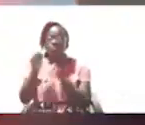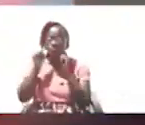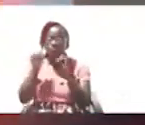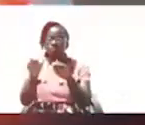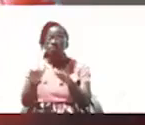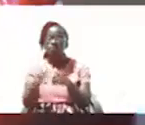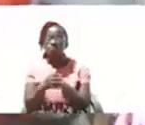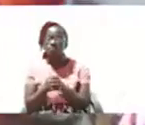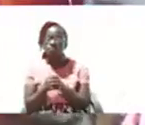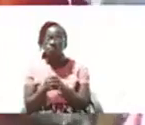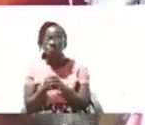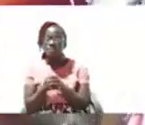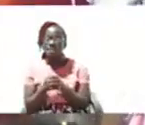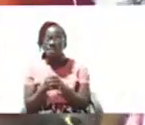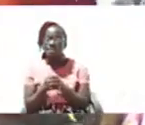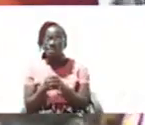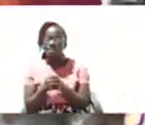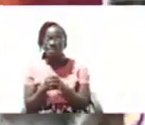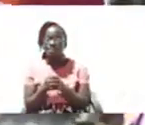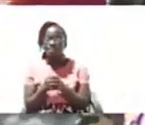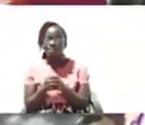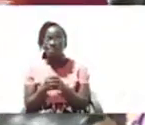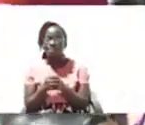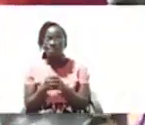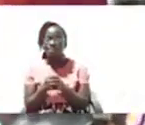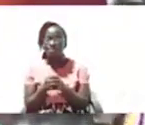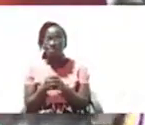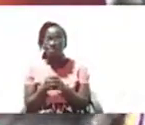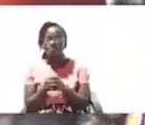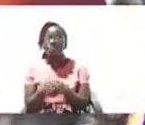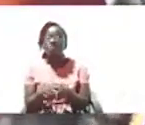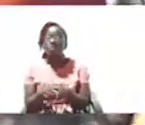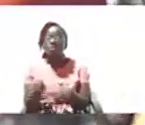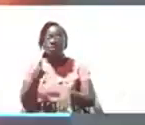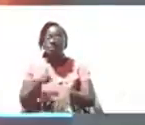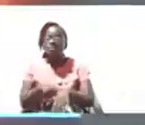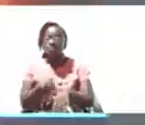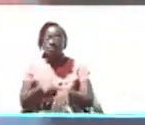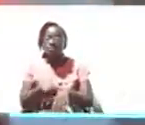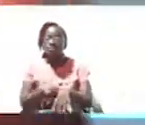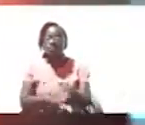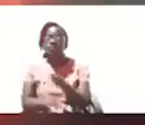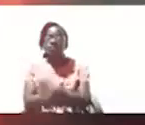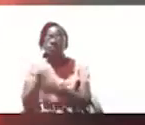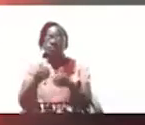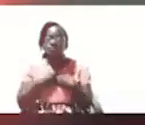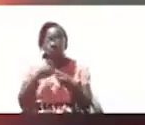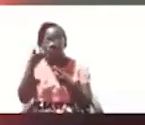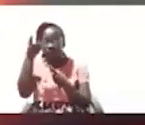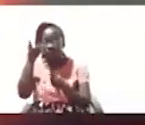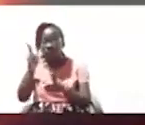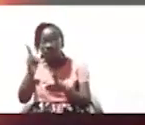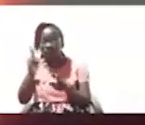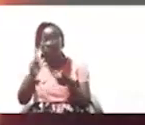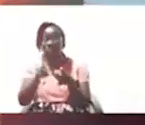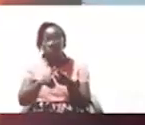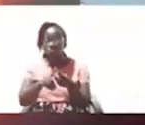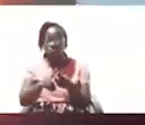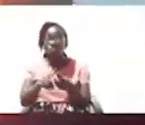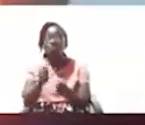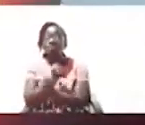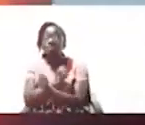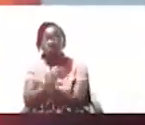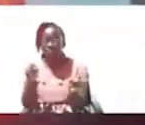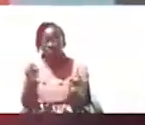Elders, may the Lord bless you. The time God has appointed